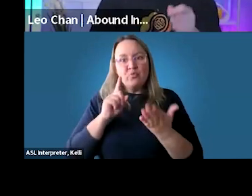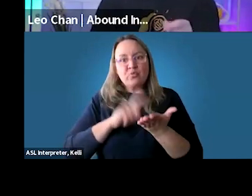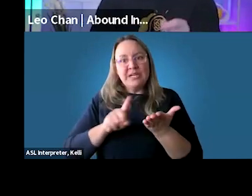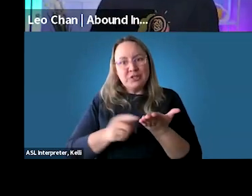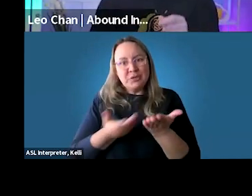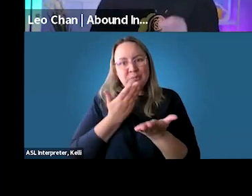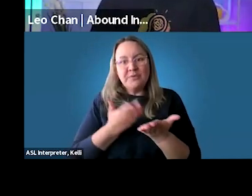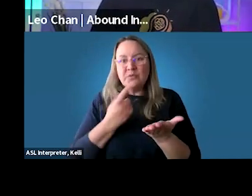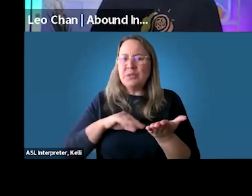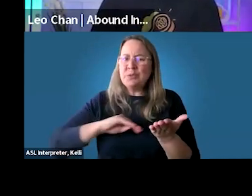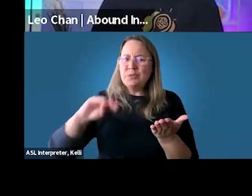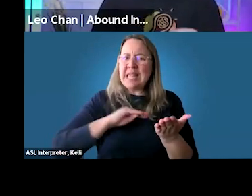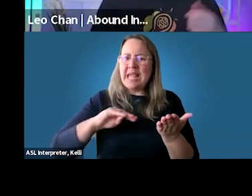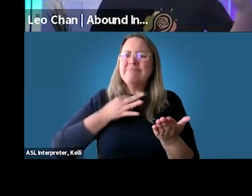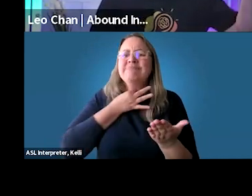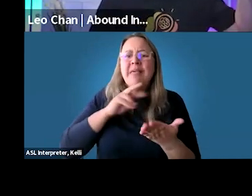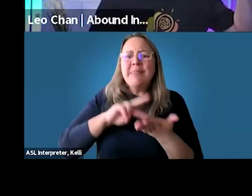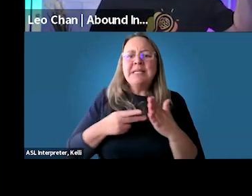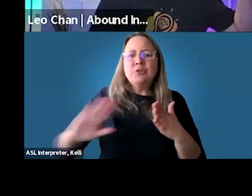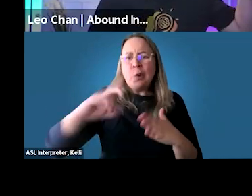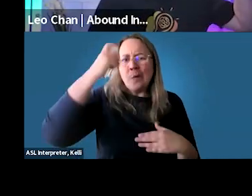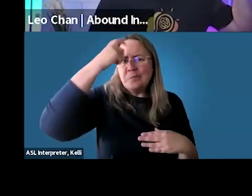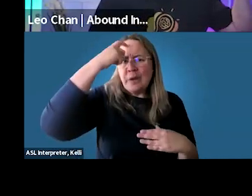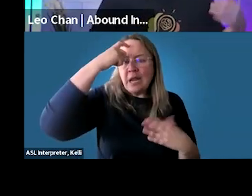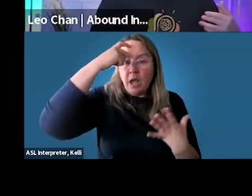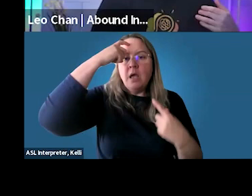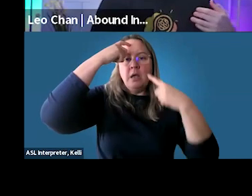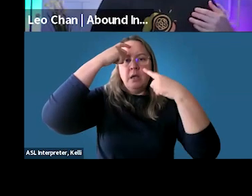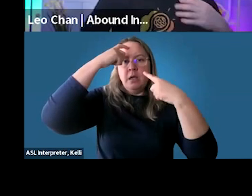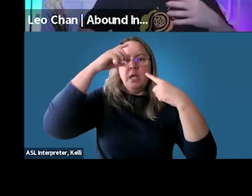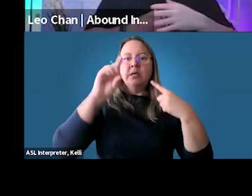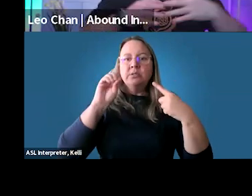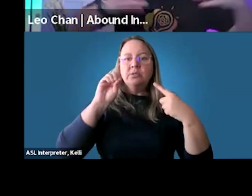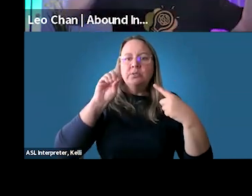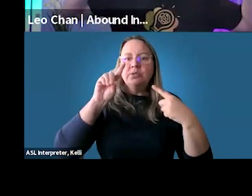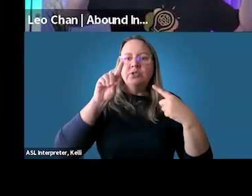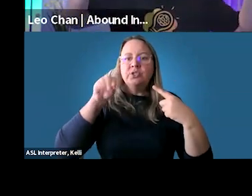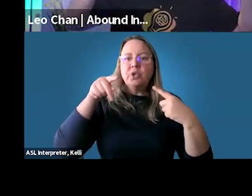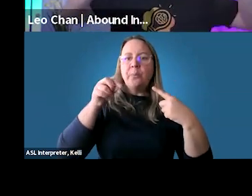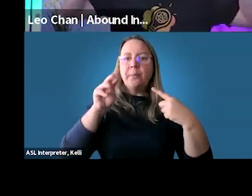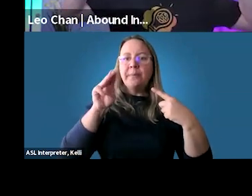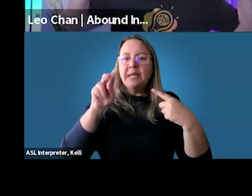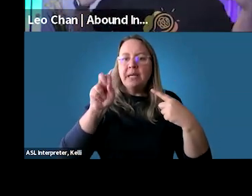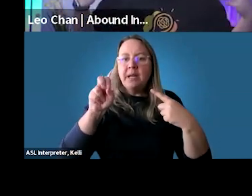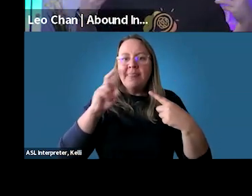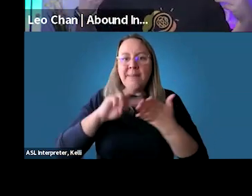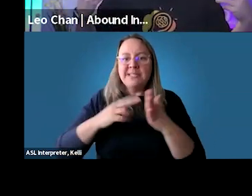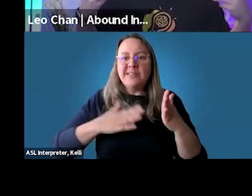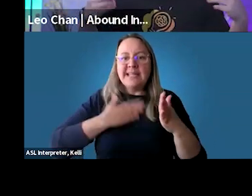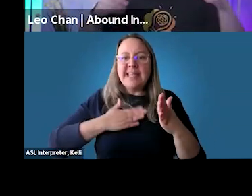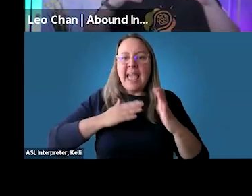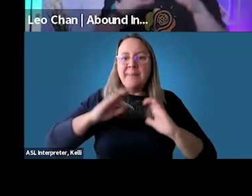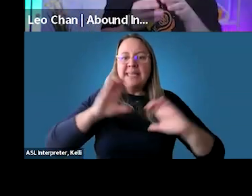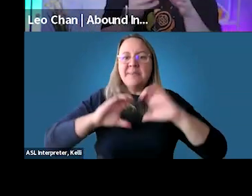you satisfy curiosity, your brain is flooded with dopamine. Dopamine is like your happy pleasure chemical in your